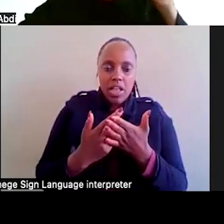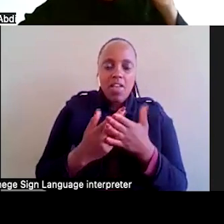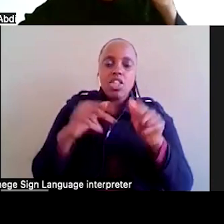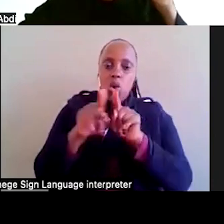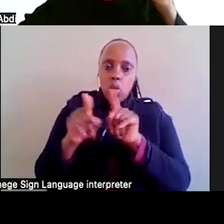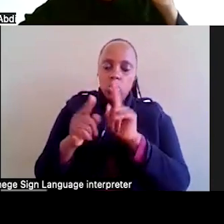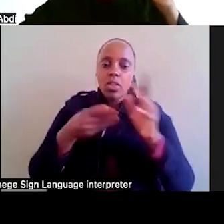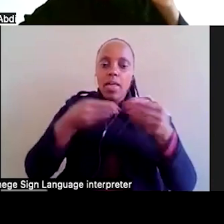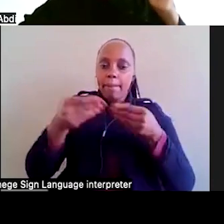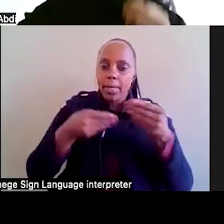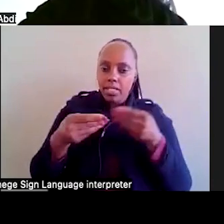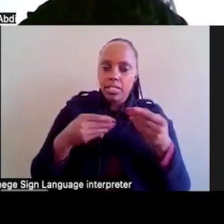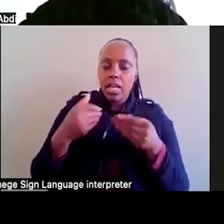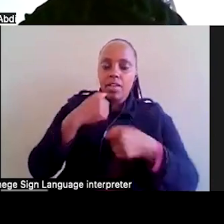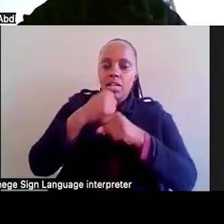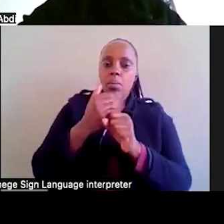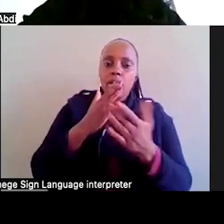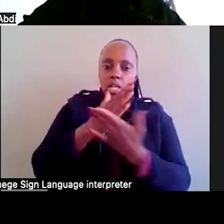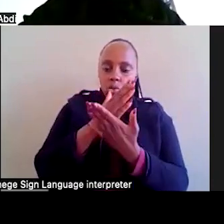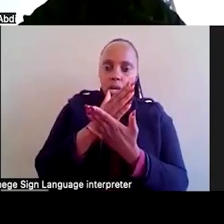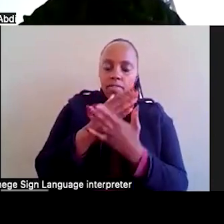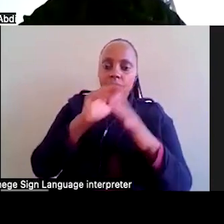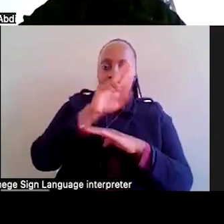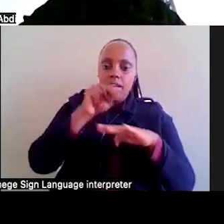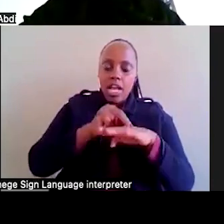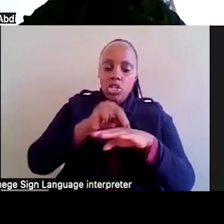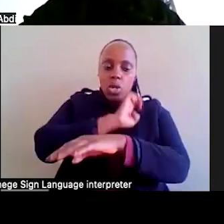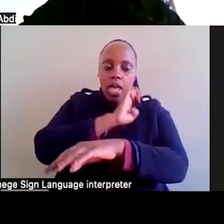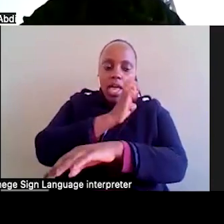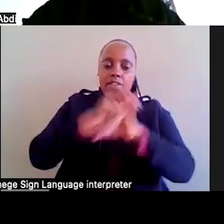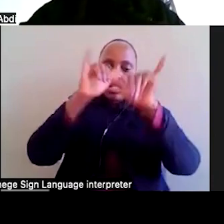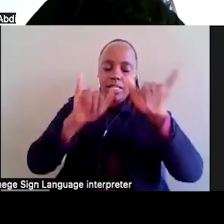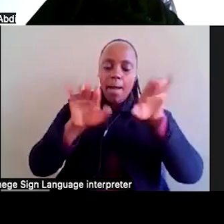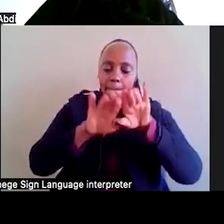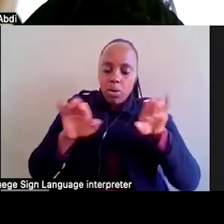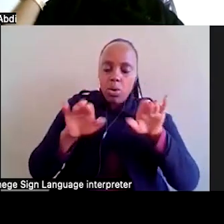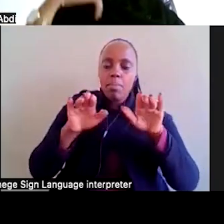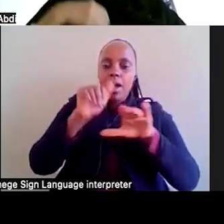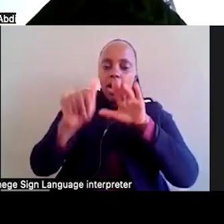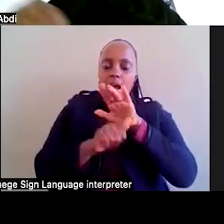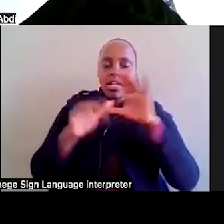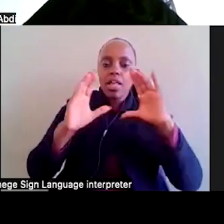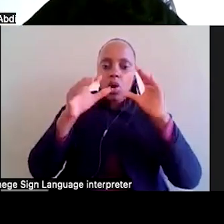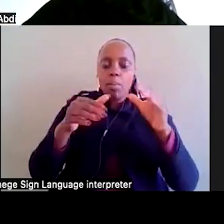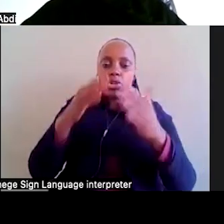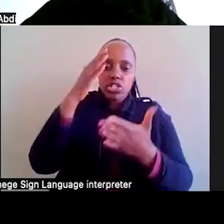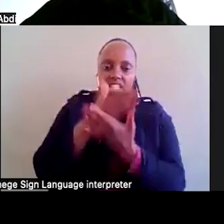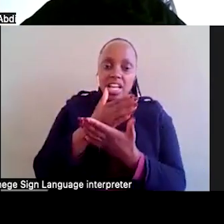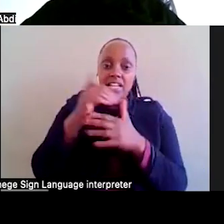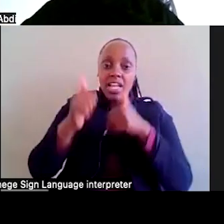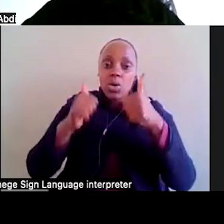This network also ensures that the national efforts remain grounded in community realities, which is